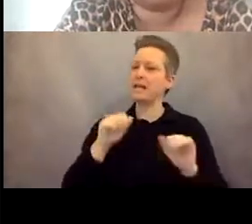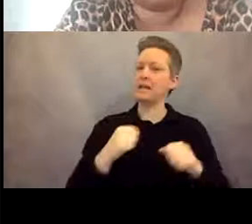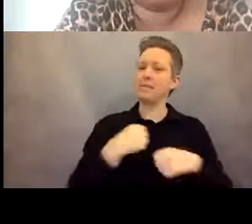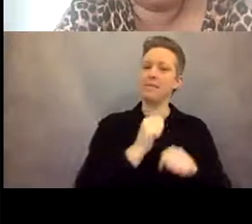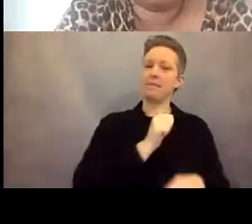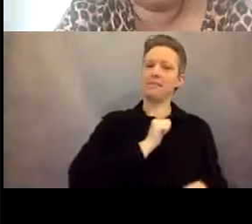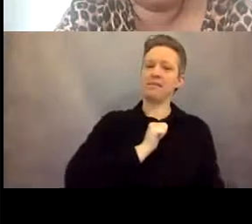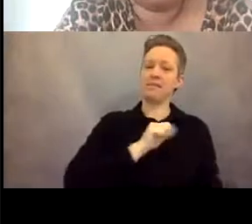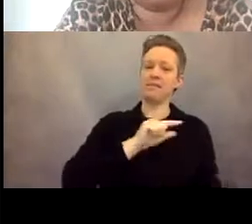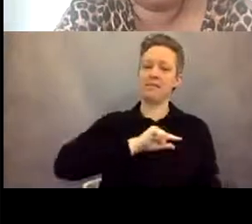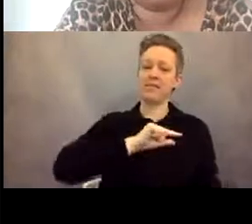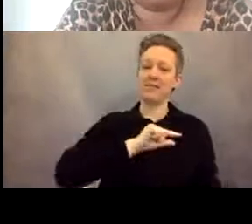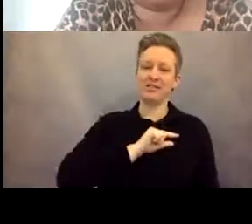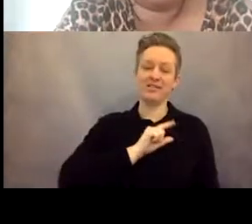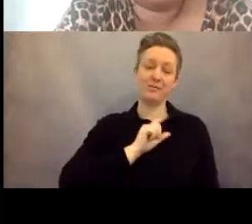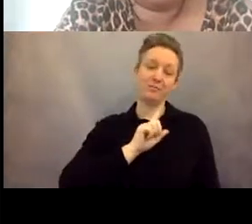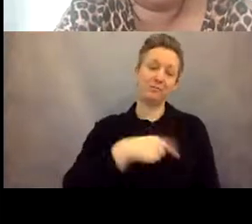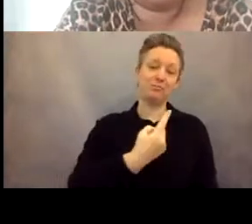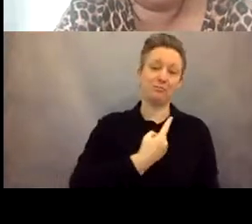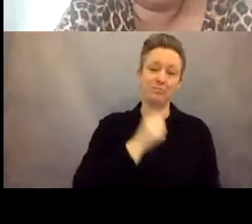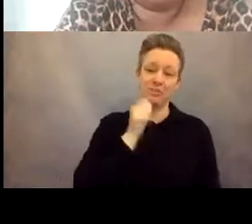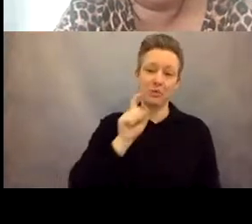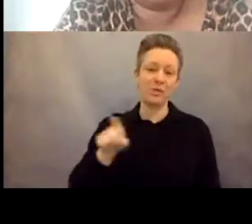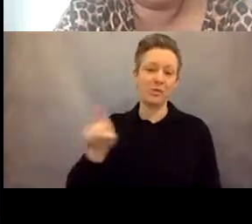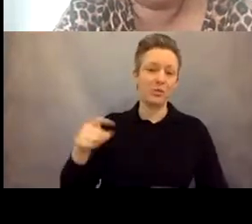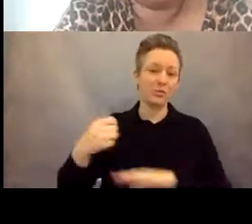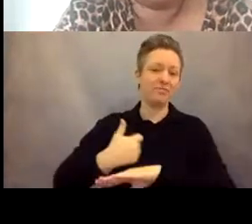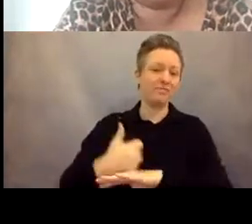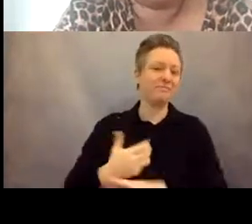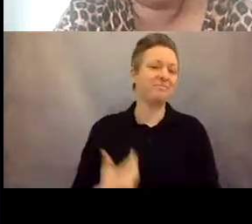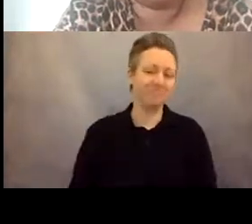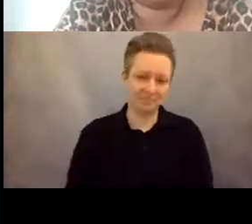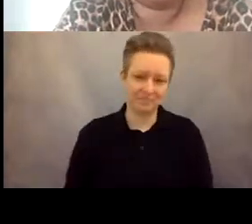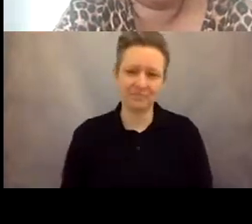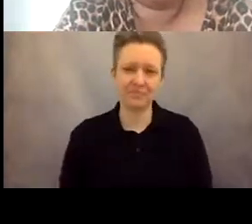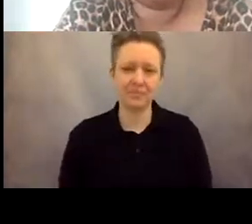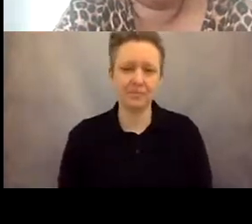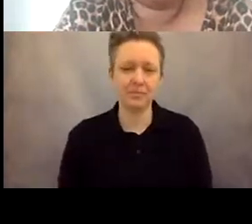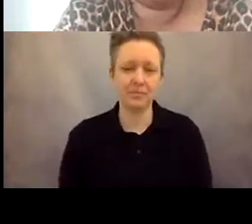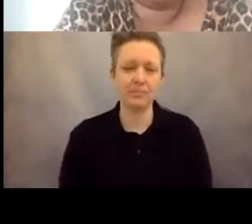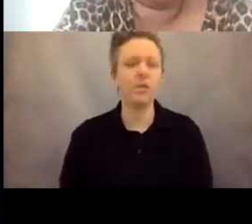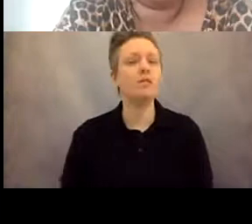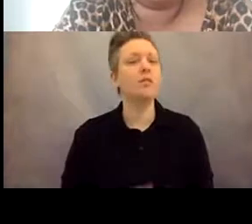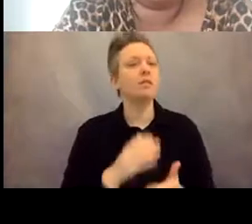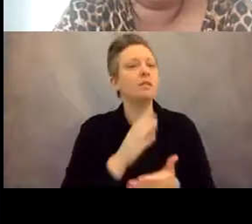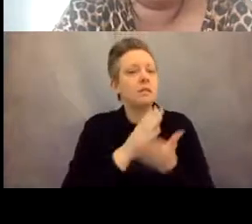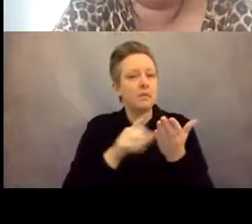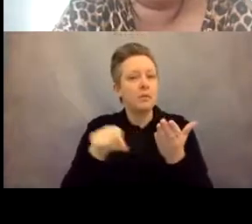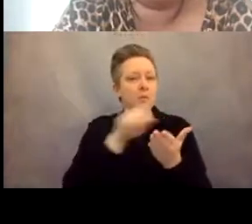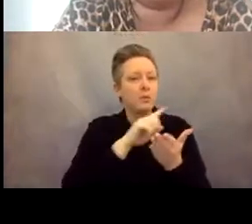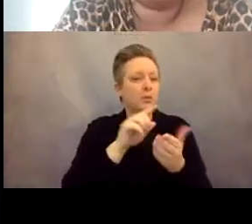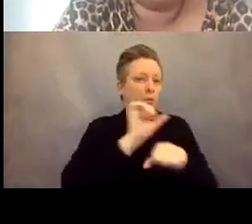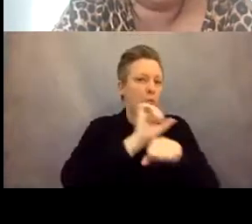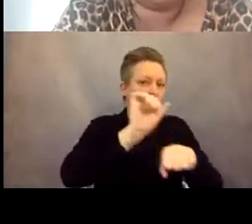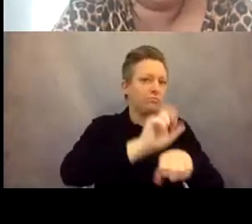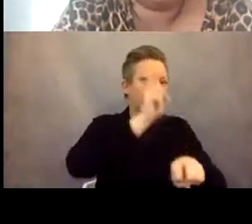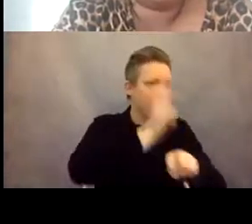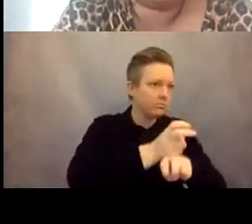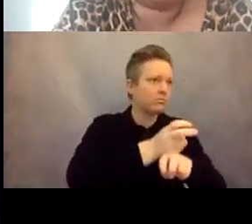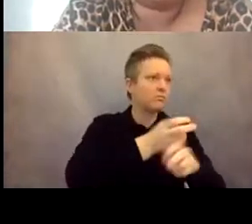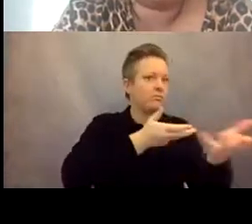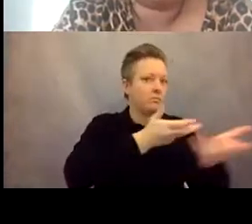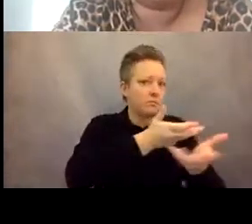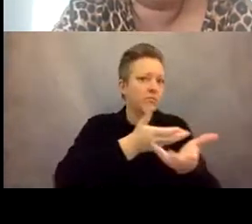many, many of you are caretaking in your personal lives. You're caretaking those around you. You're at home tending for folks who are returning from wars, folks who are